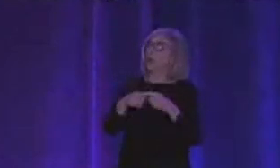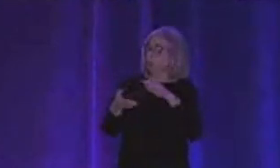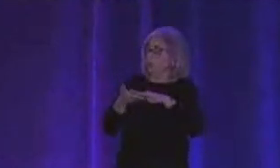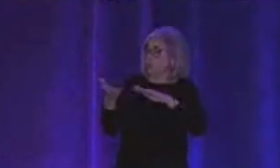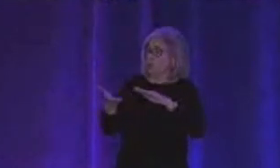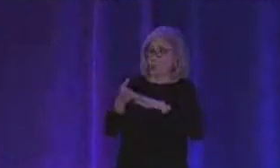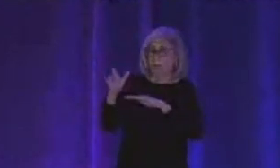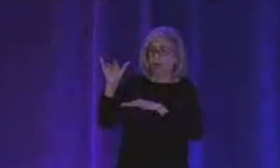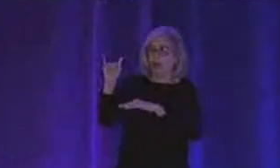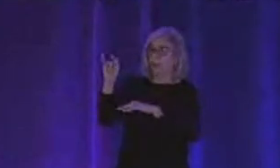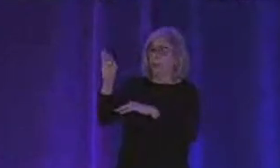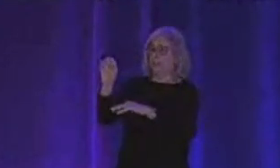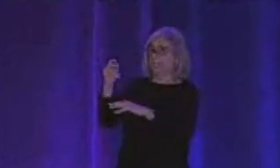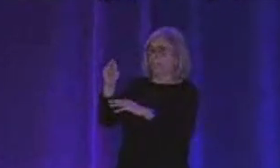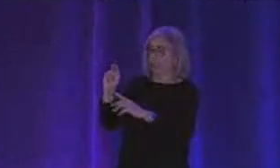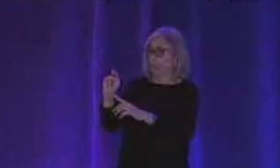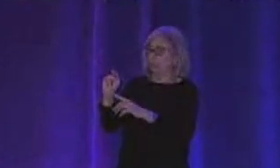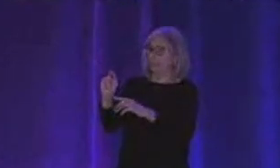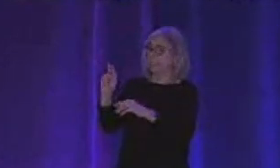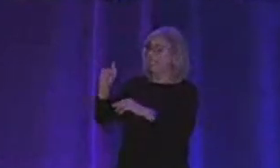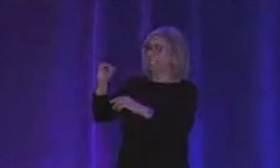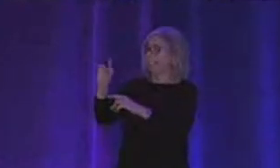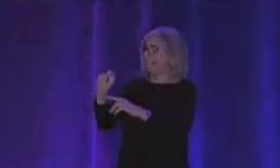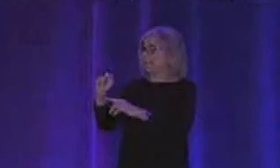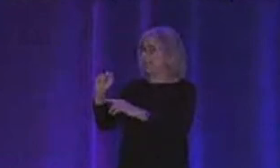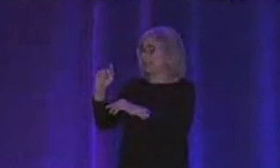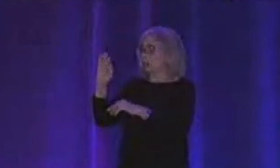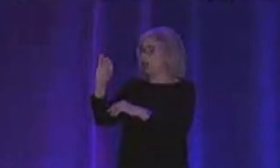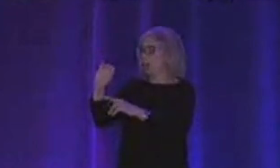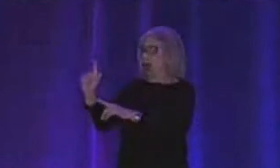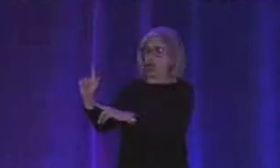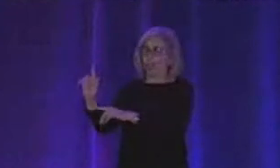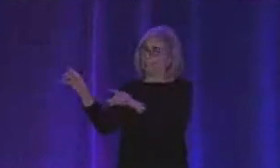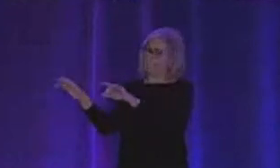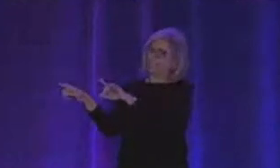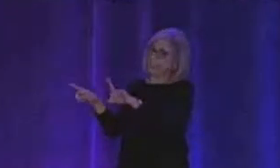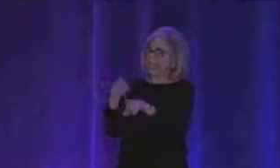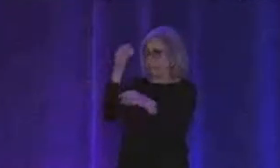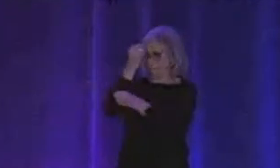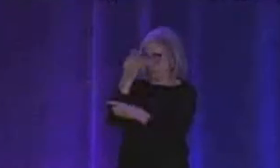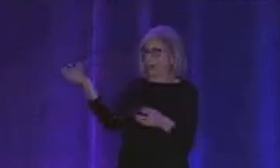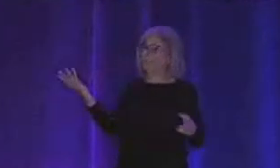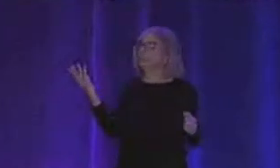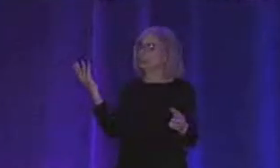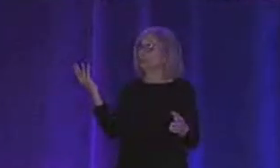authentication or using the get call, it sends pretty much that same information, the